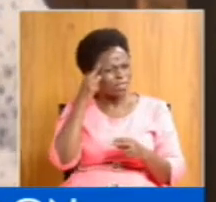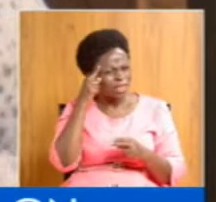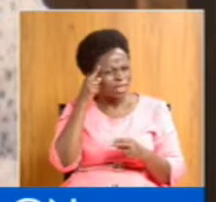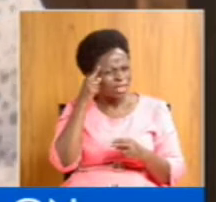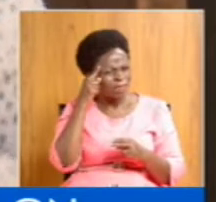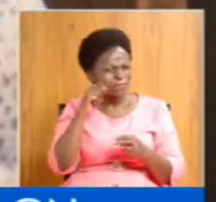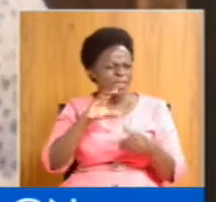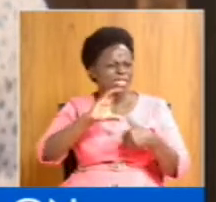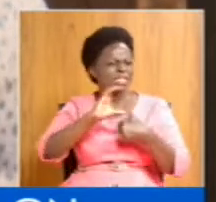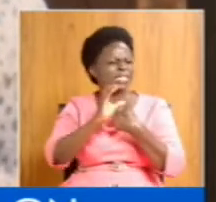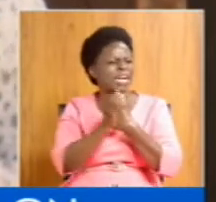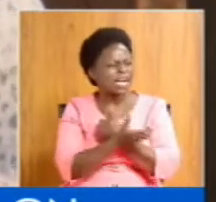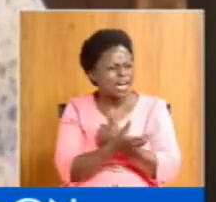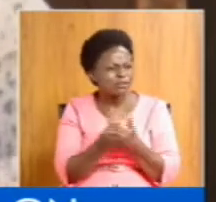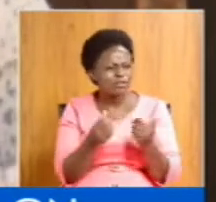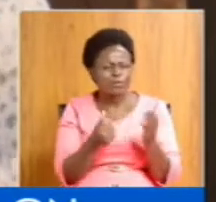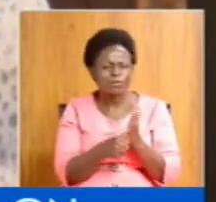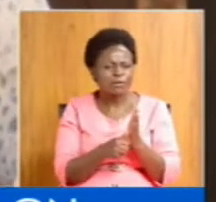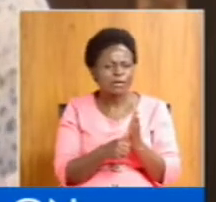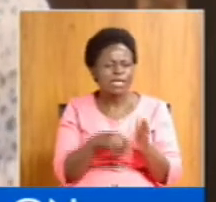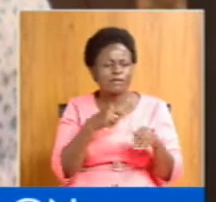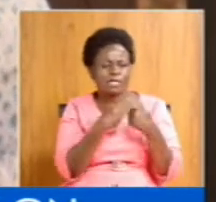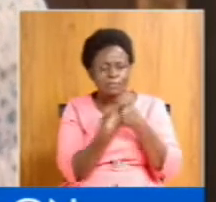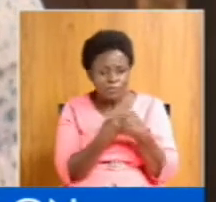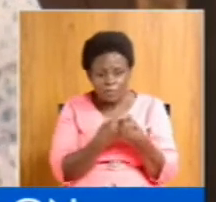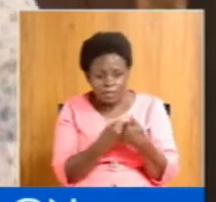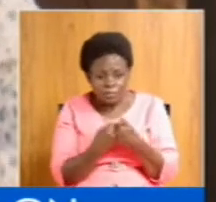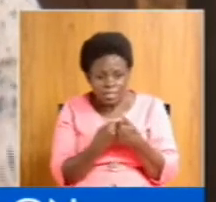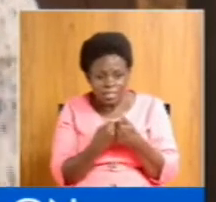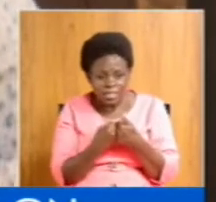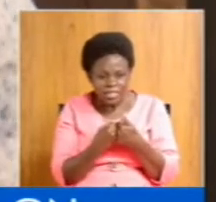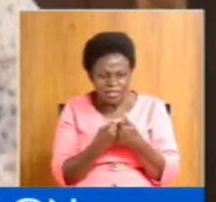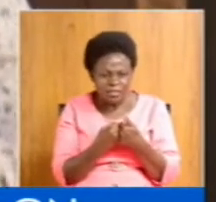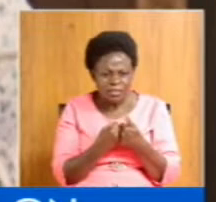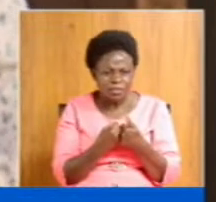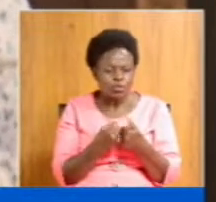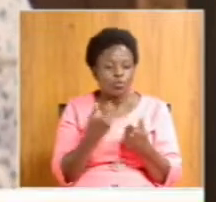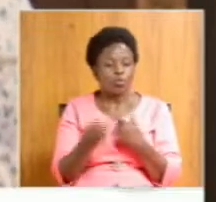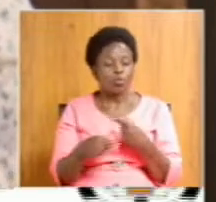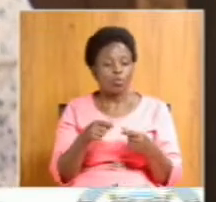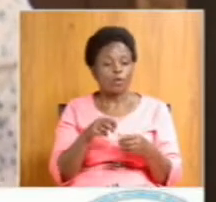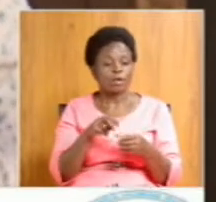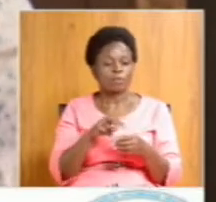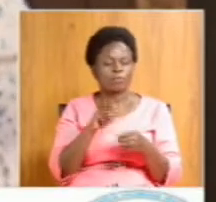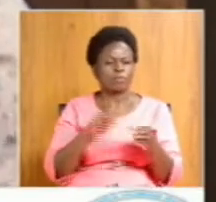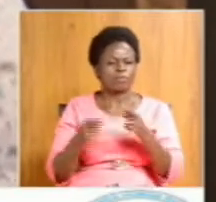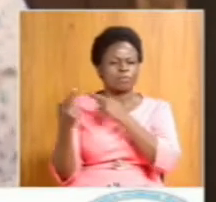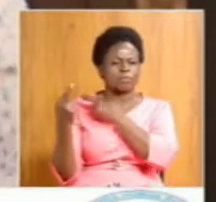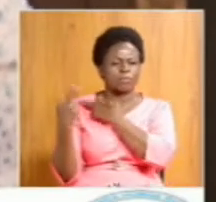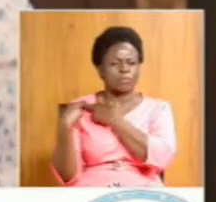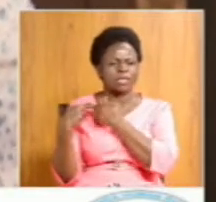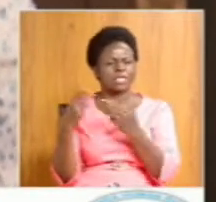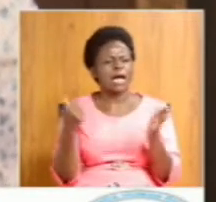is it a cultural problem that every time we are challenged, we seemingly withdraw from the role? Is there